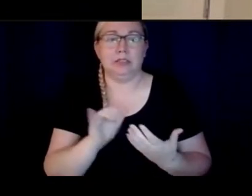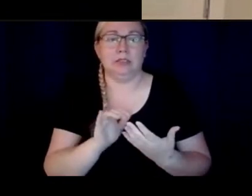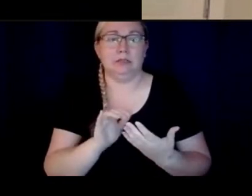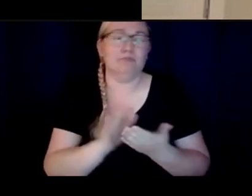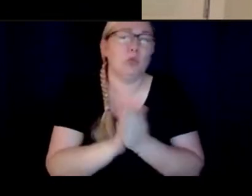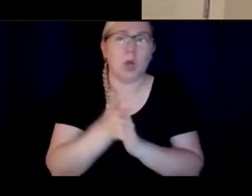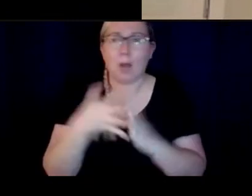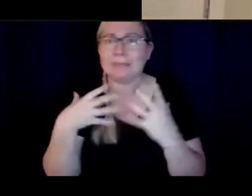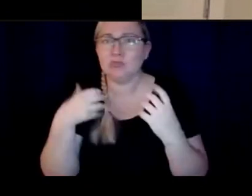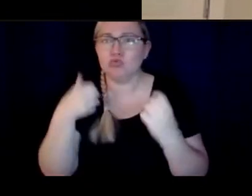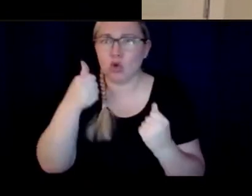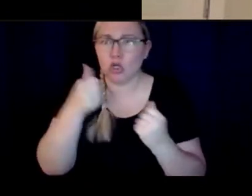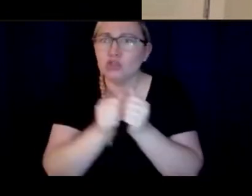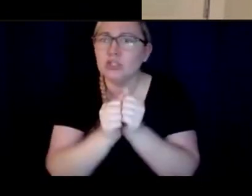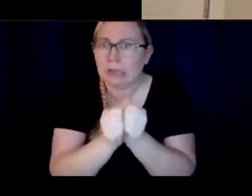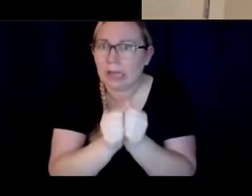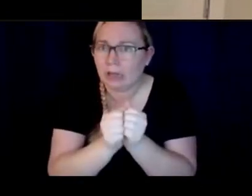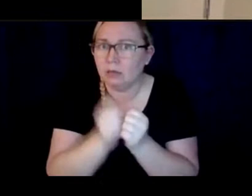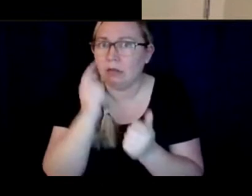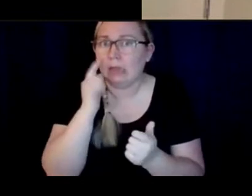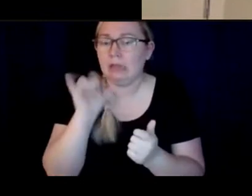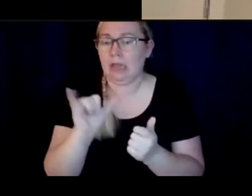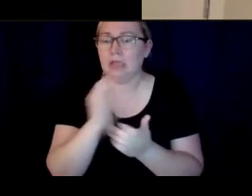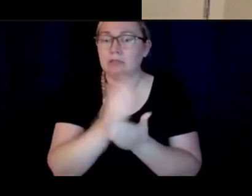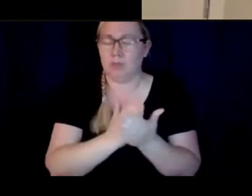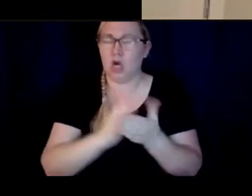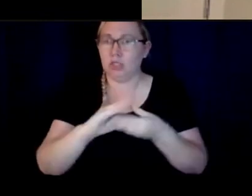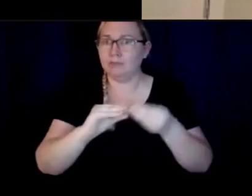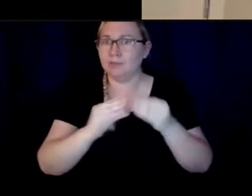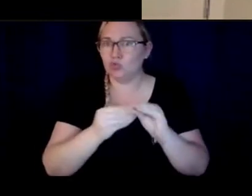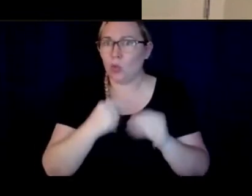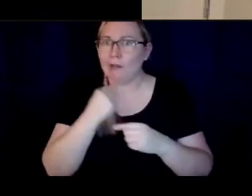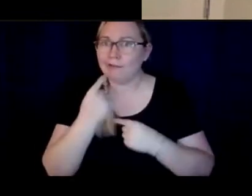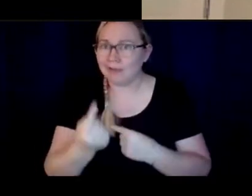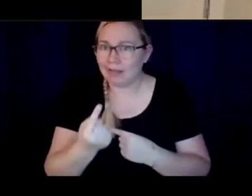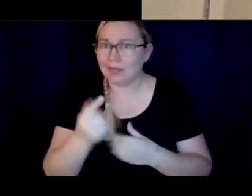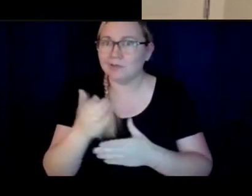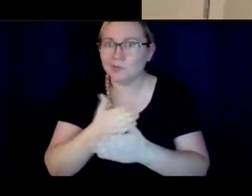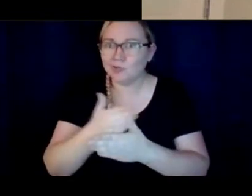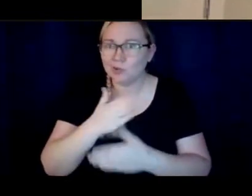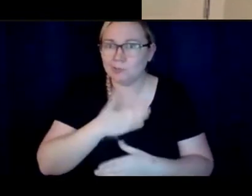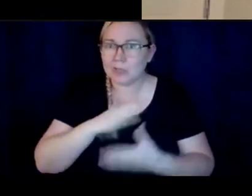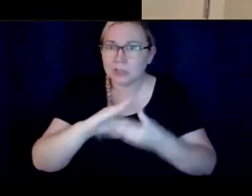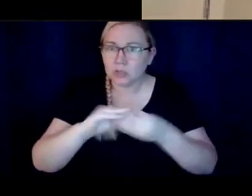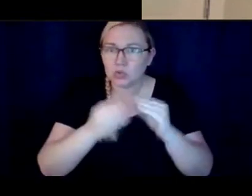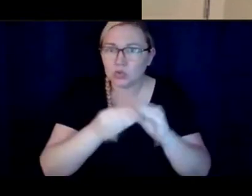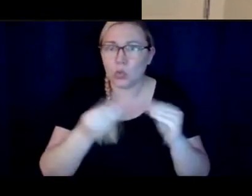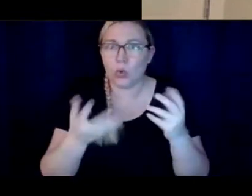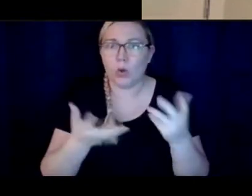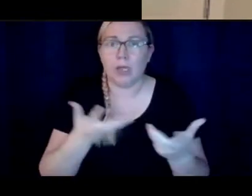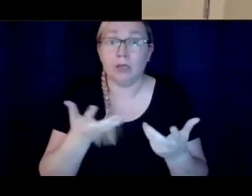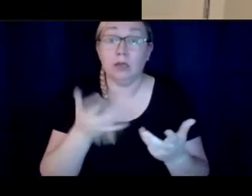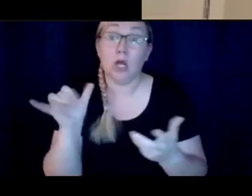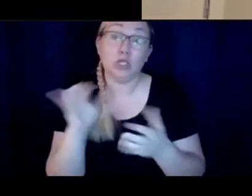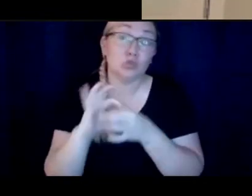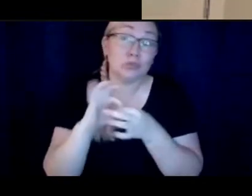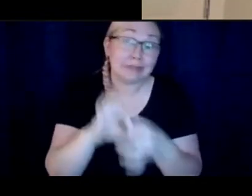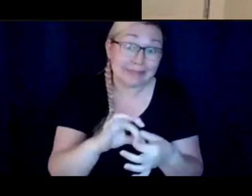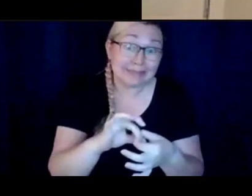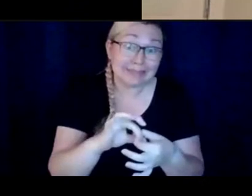And I think that's part of storytelling too, is, you know, just, it also relates to